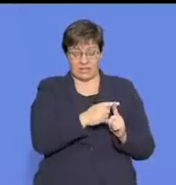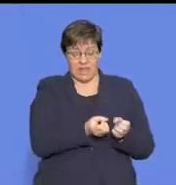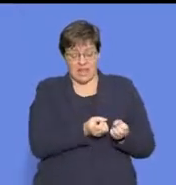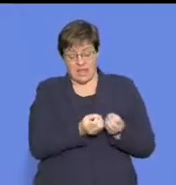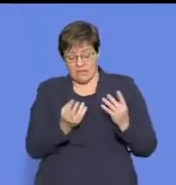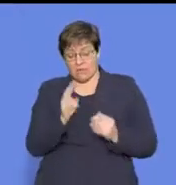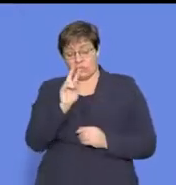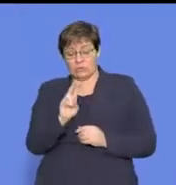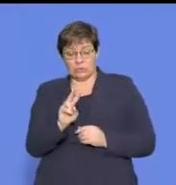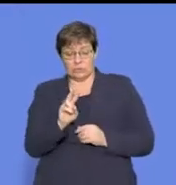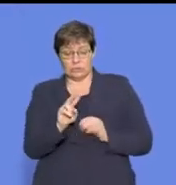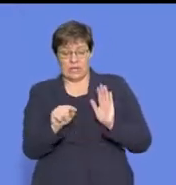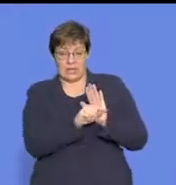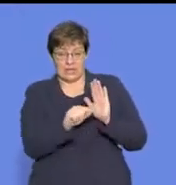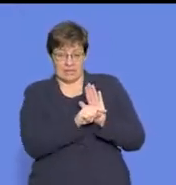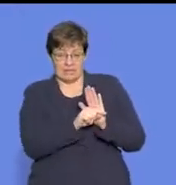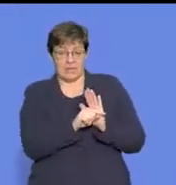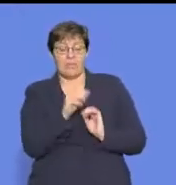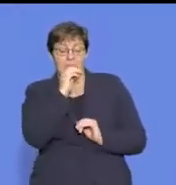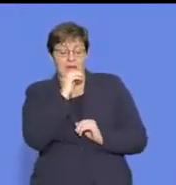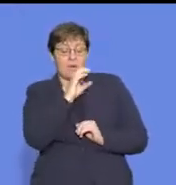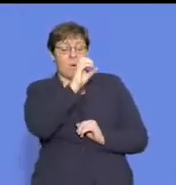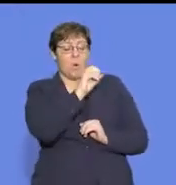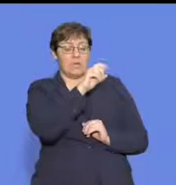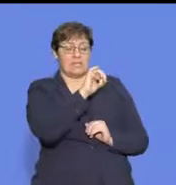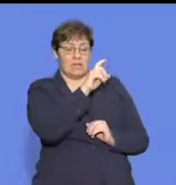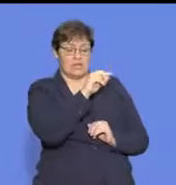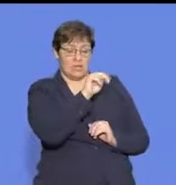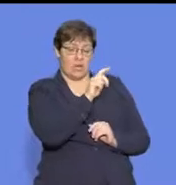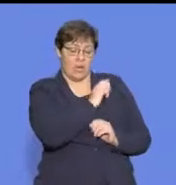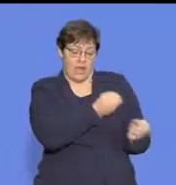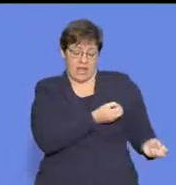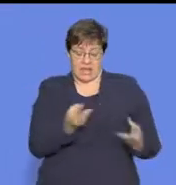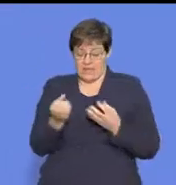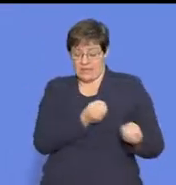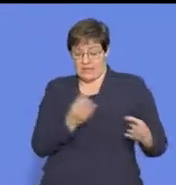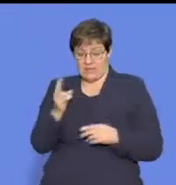to zinc ions is the oxidation reaction.